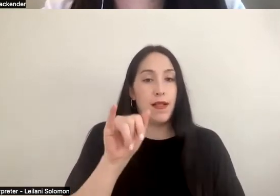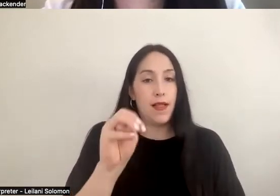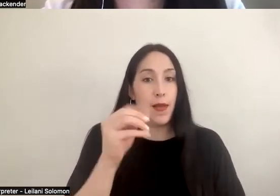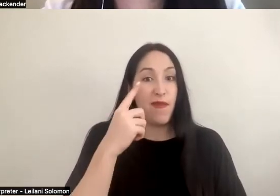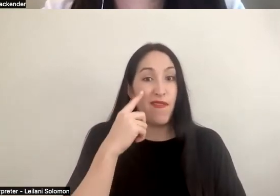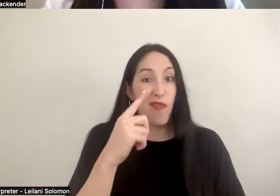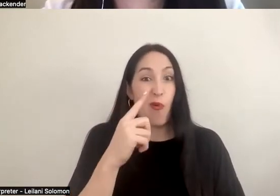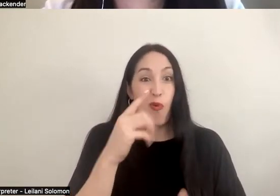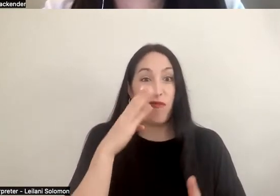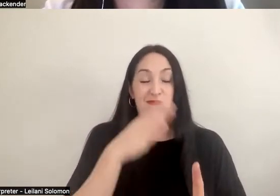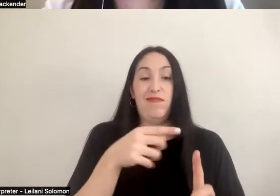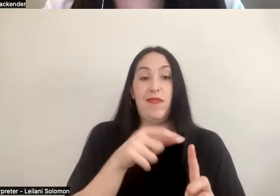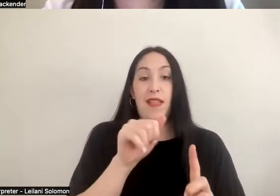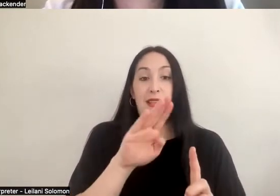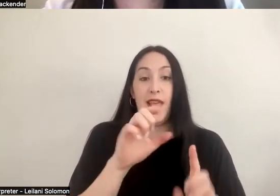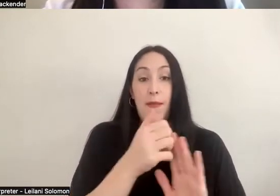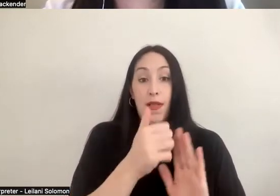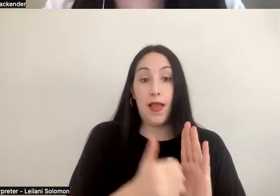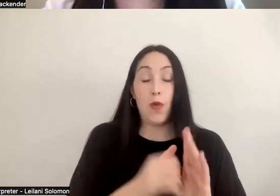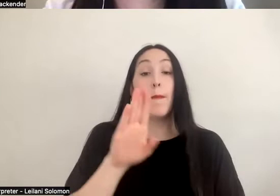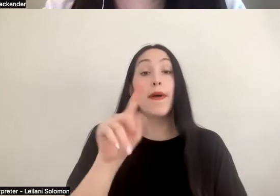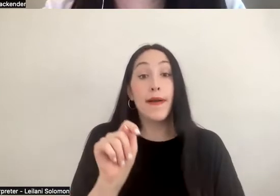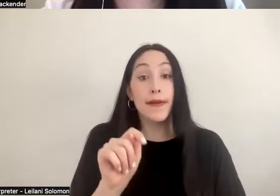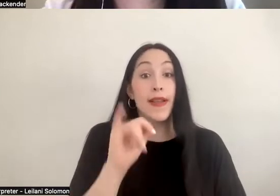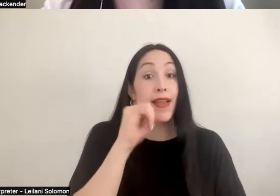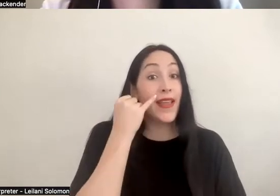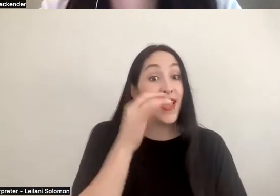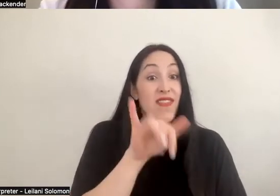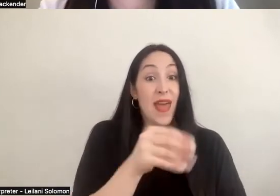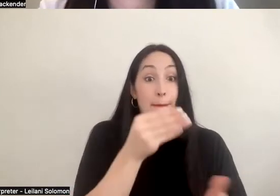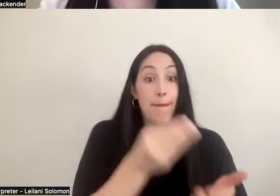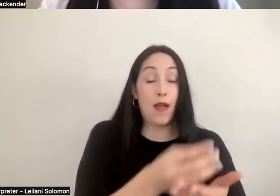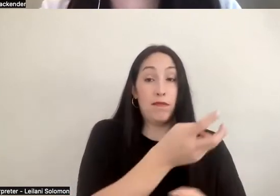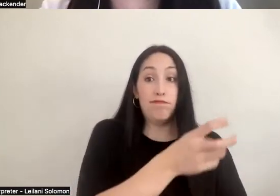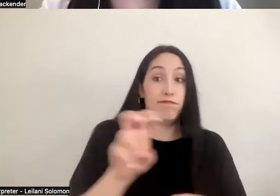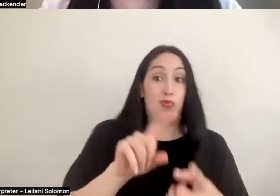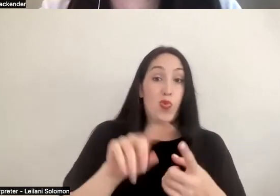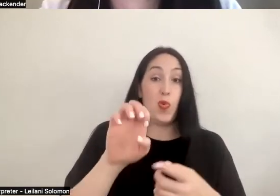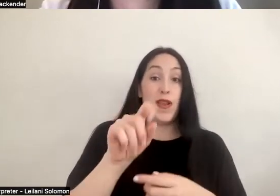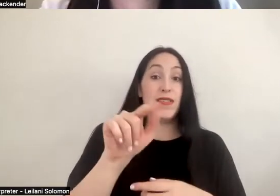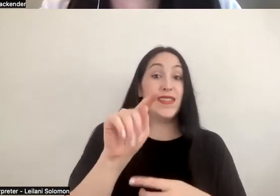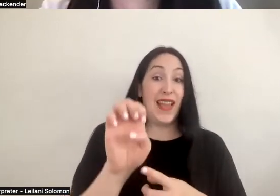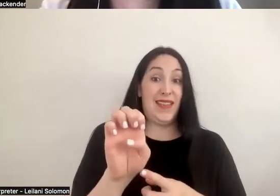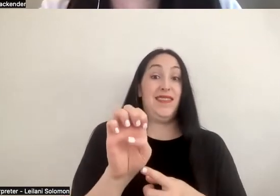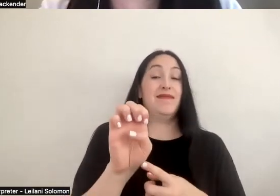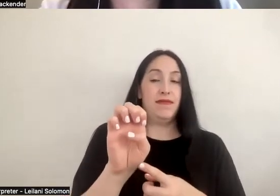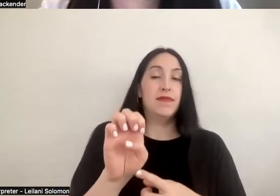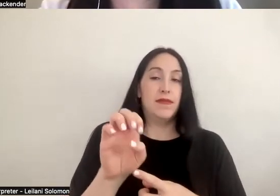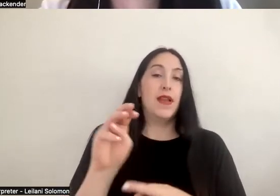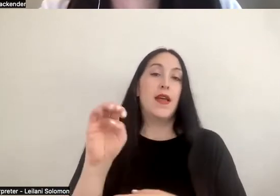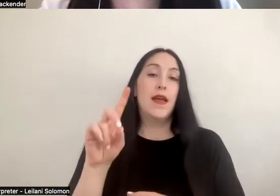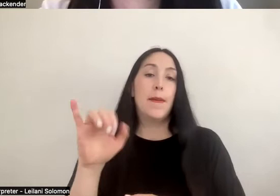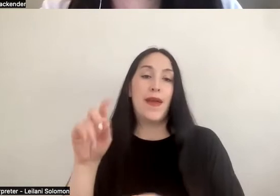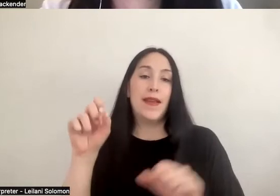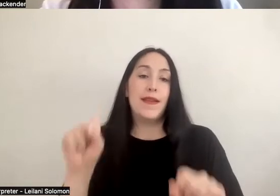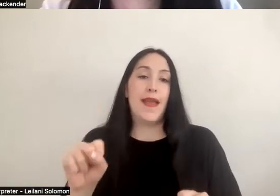the funds go to their estate may be subject to Medicaid recovery, which there is some exceptions. So